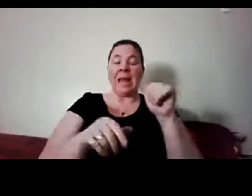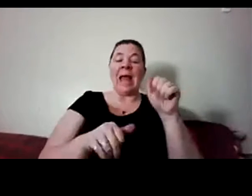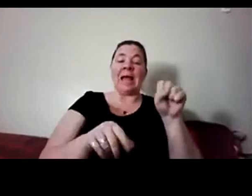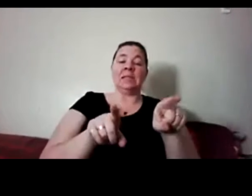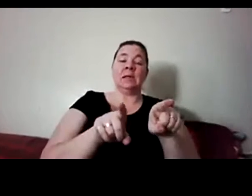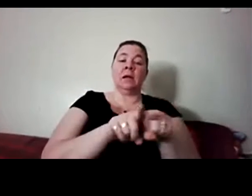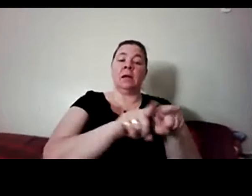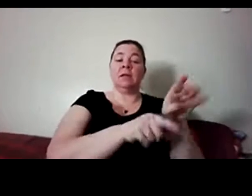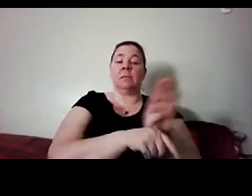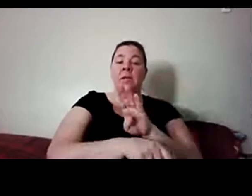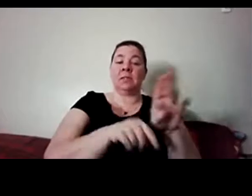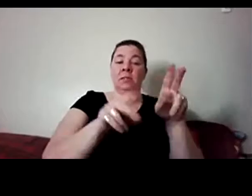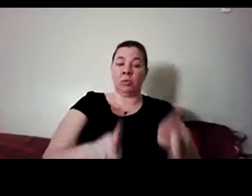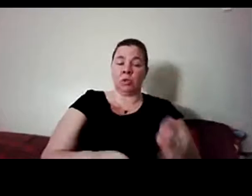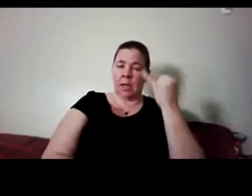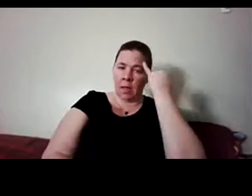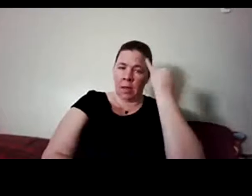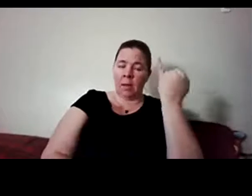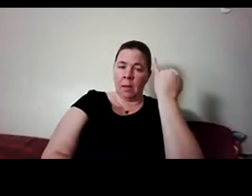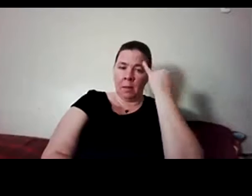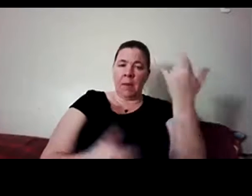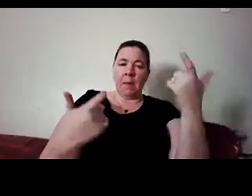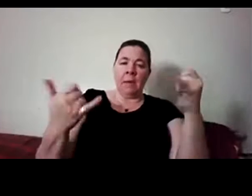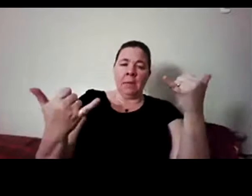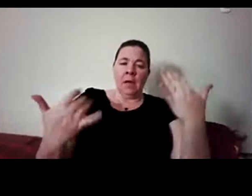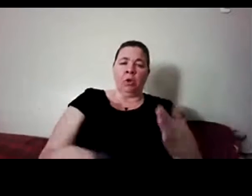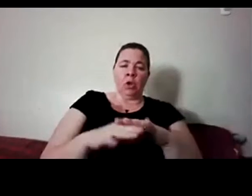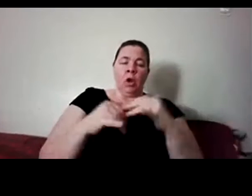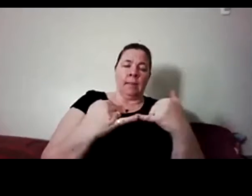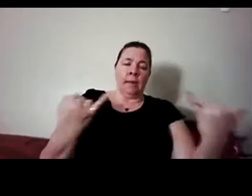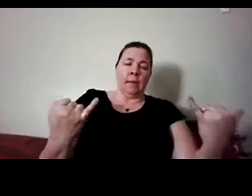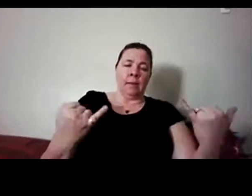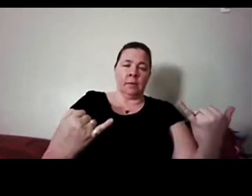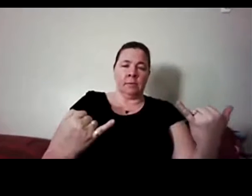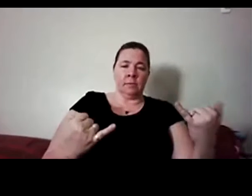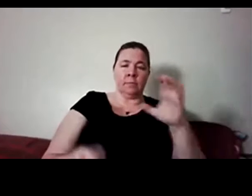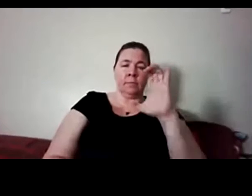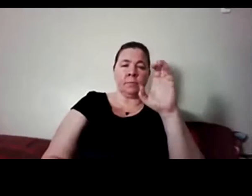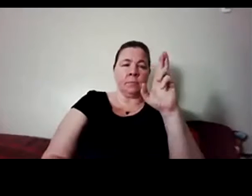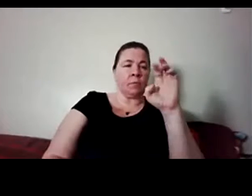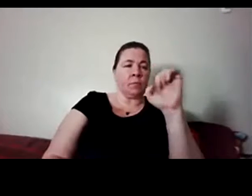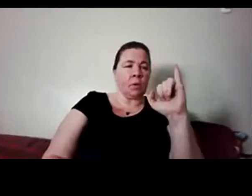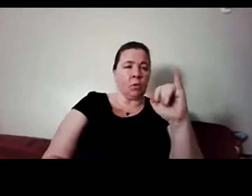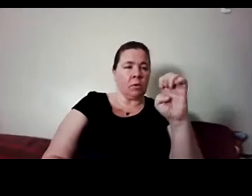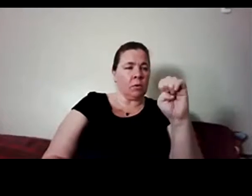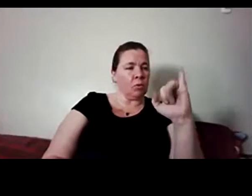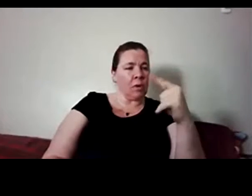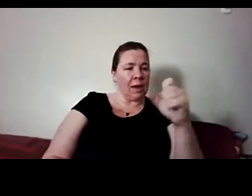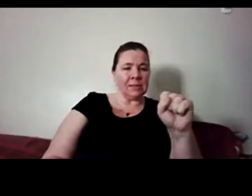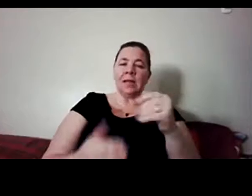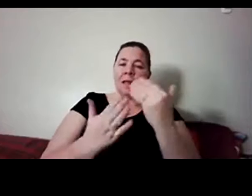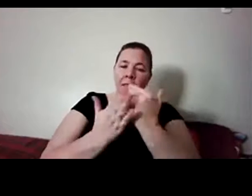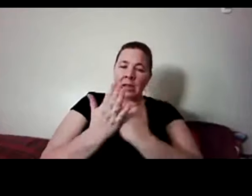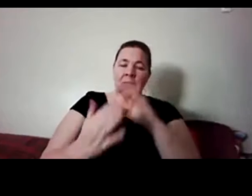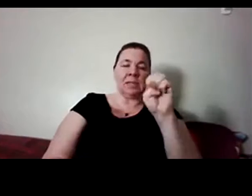small business person. Now you can imagine the big players online. You can imagine the Craigslist. You can imagine the eBays. You can imagine